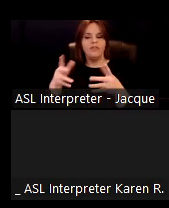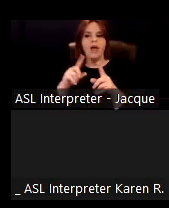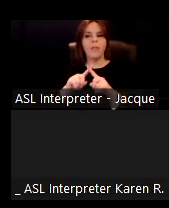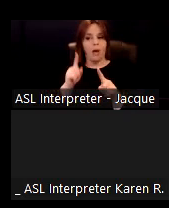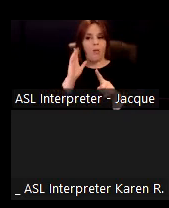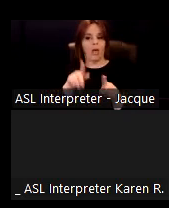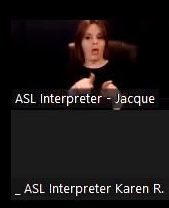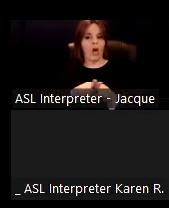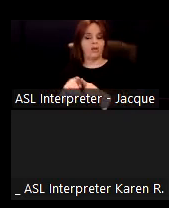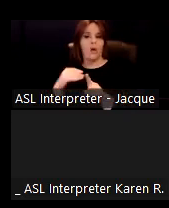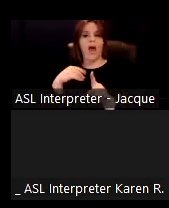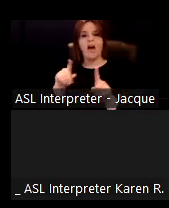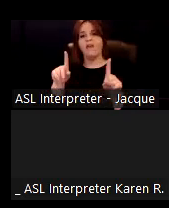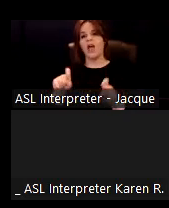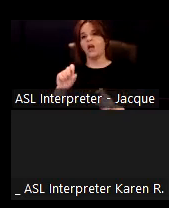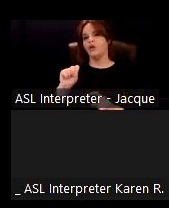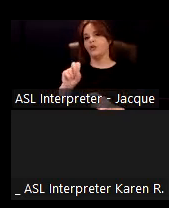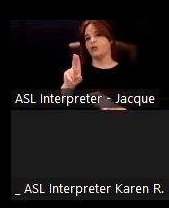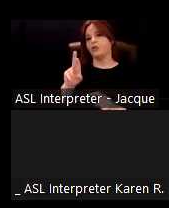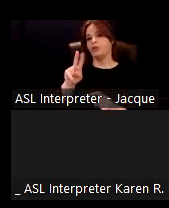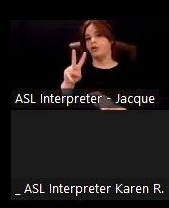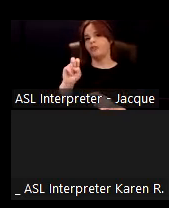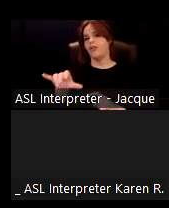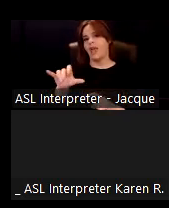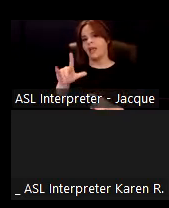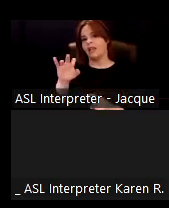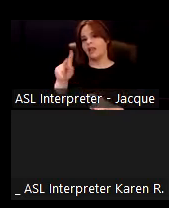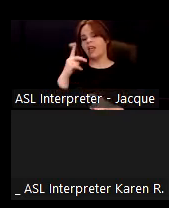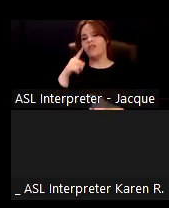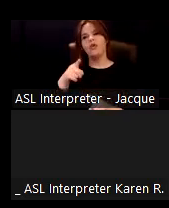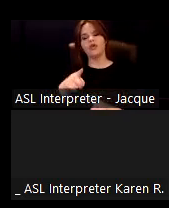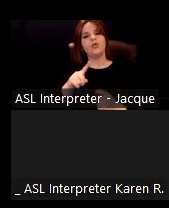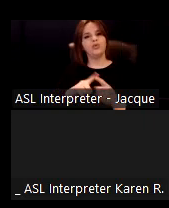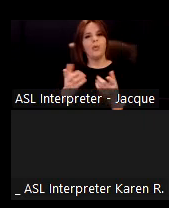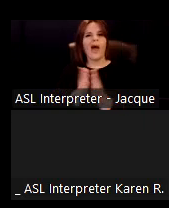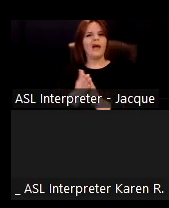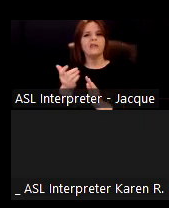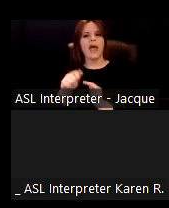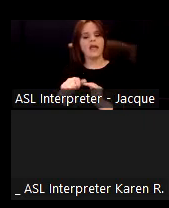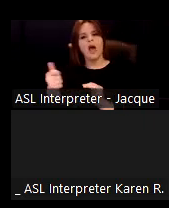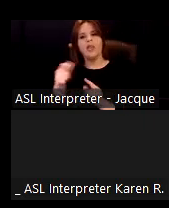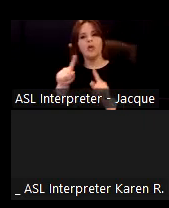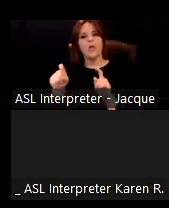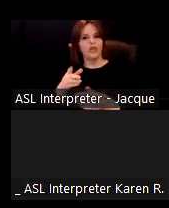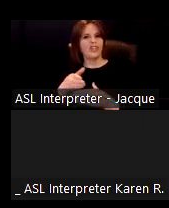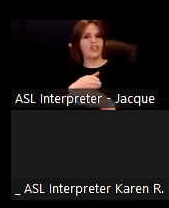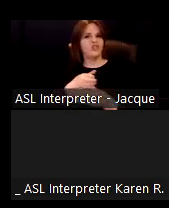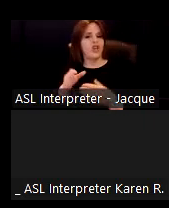have a survey link for you to ask any other questions that you might have and to share feedback with